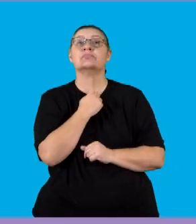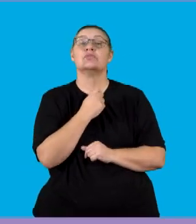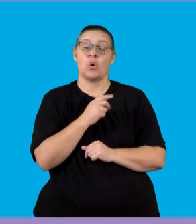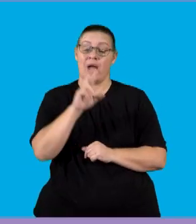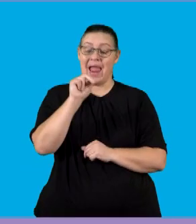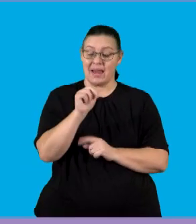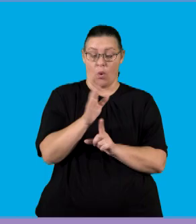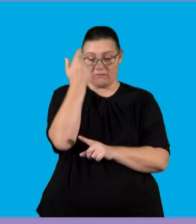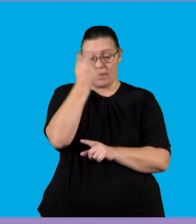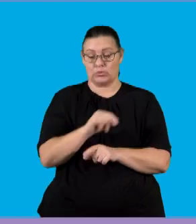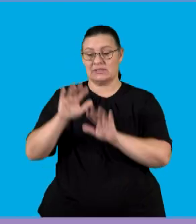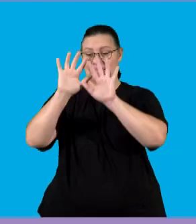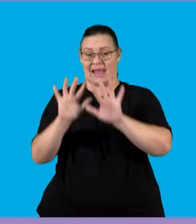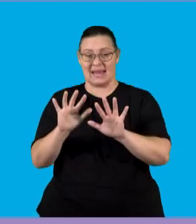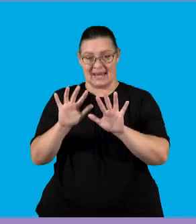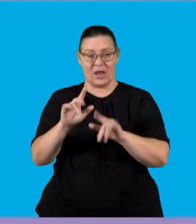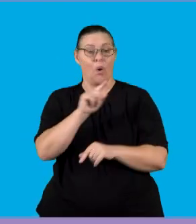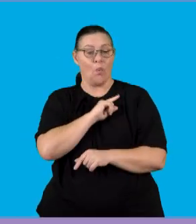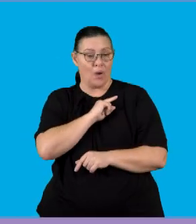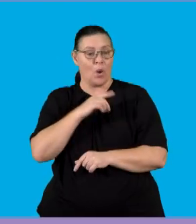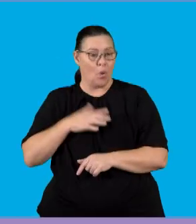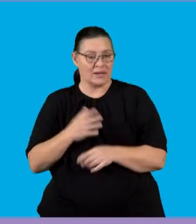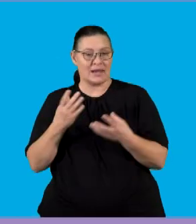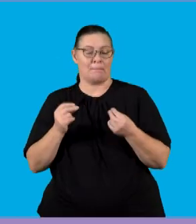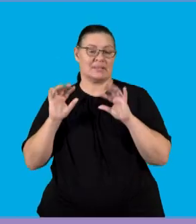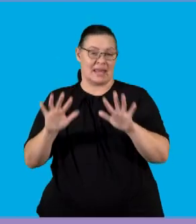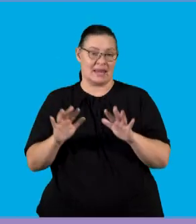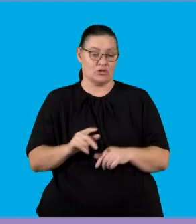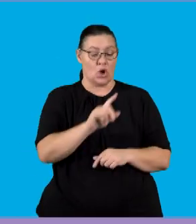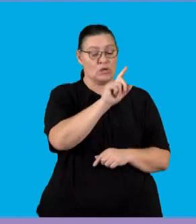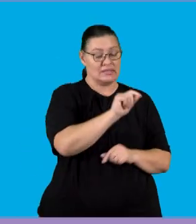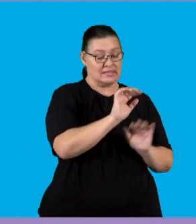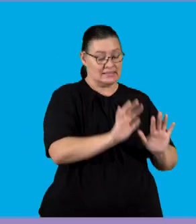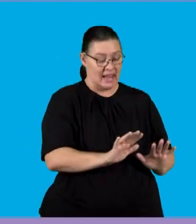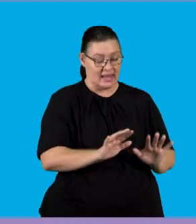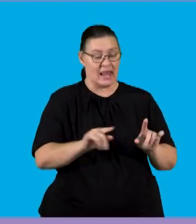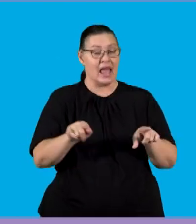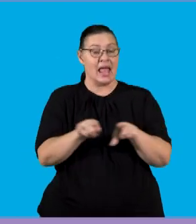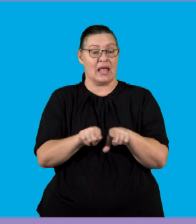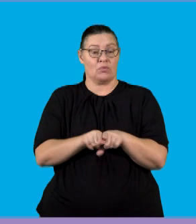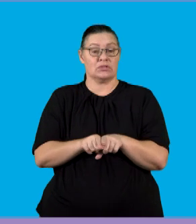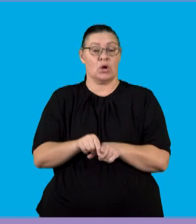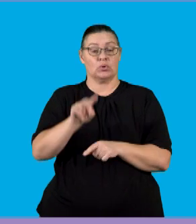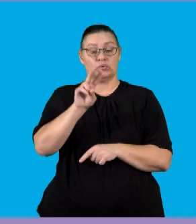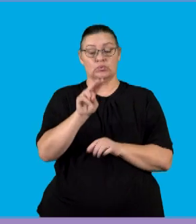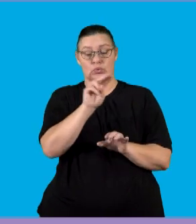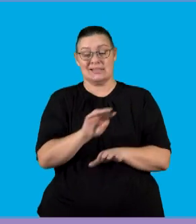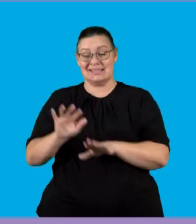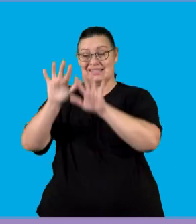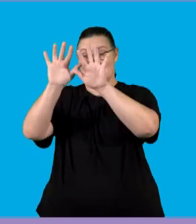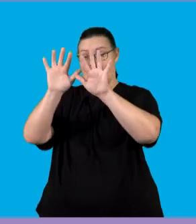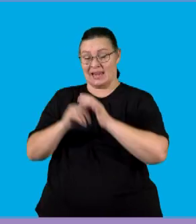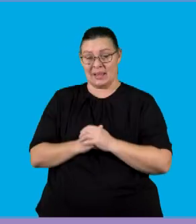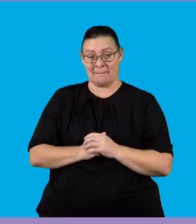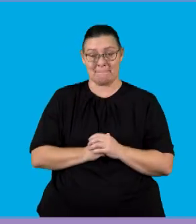in the place of n, put in or substitute our 10, only because we are working with the 10th term, and we